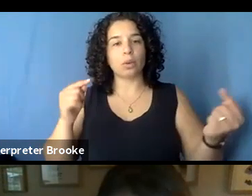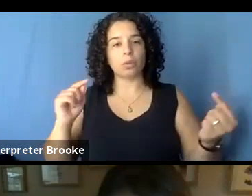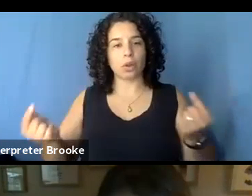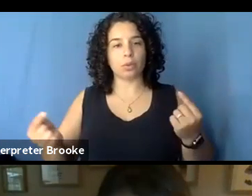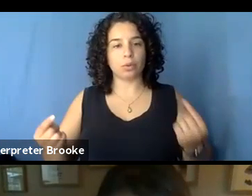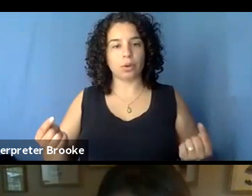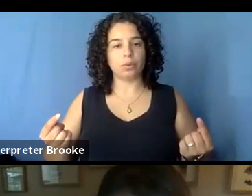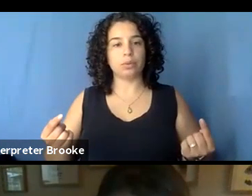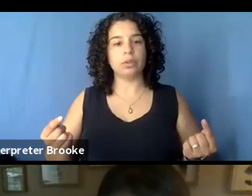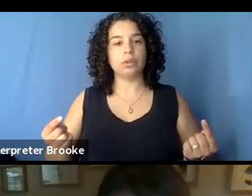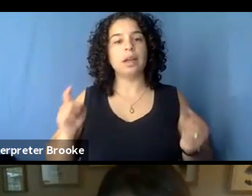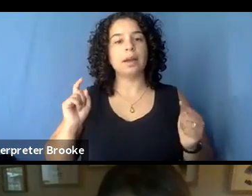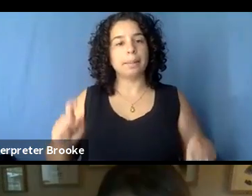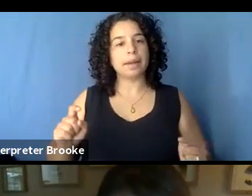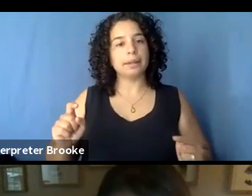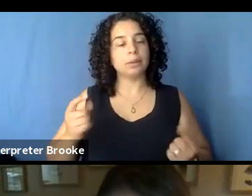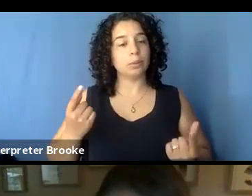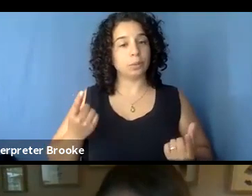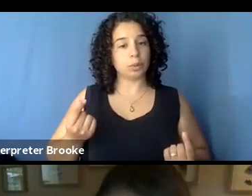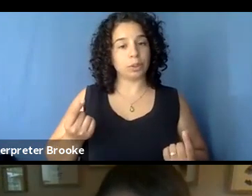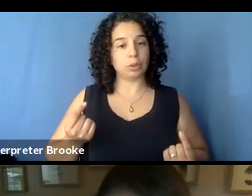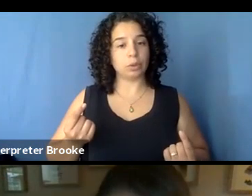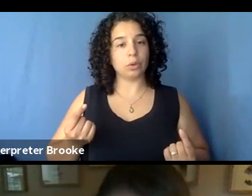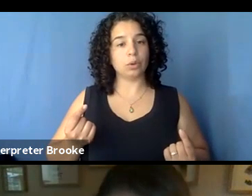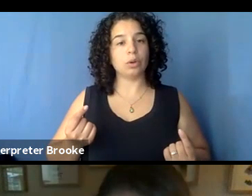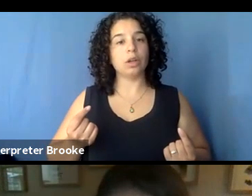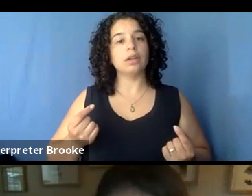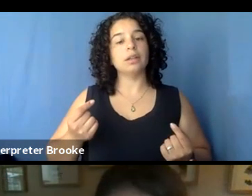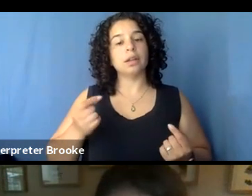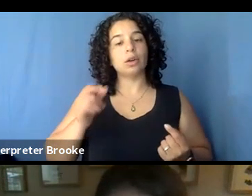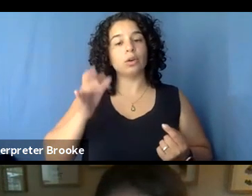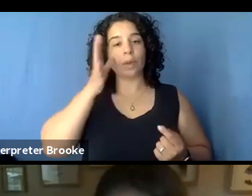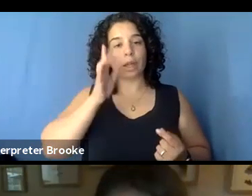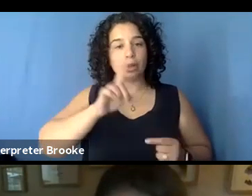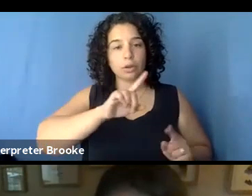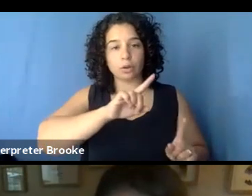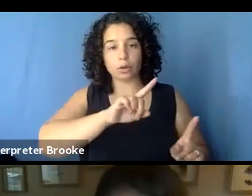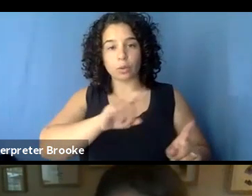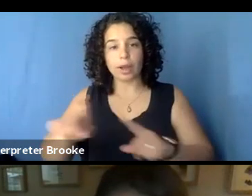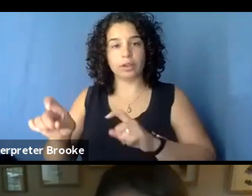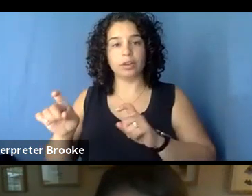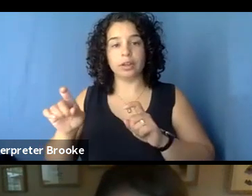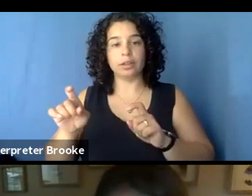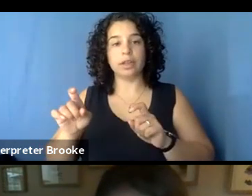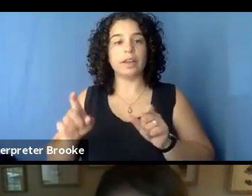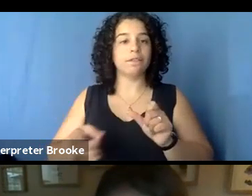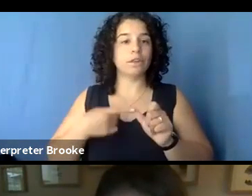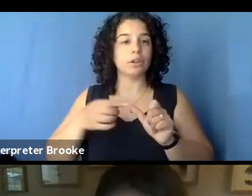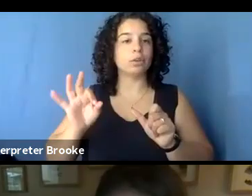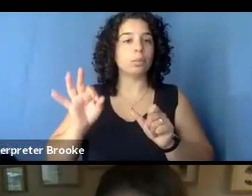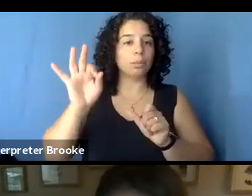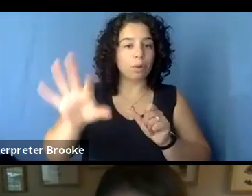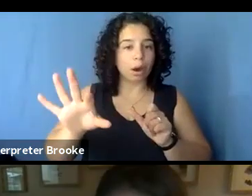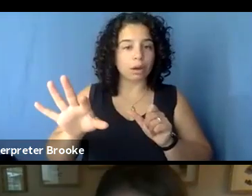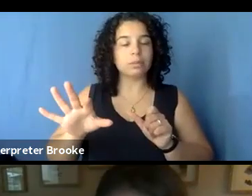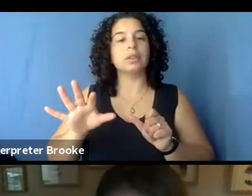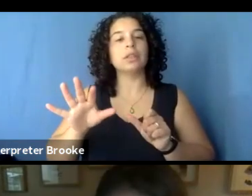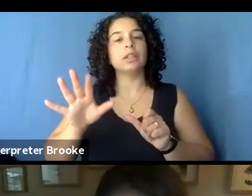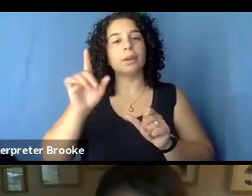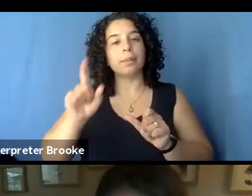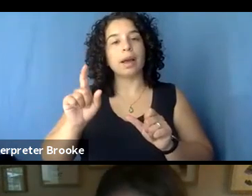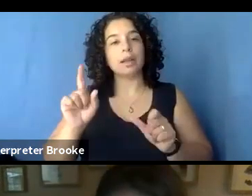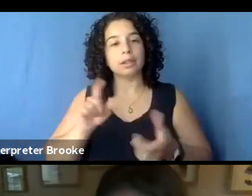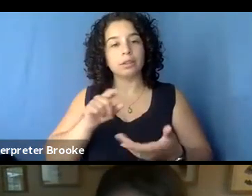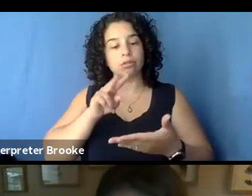to set our minds to a question, the first prompt. So I've laid it